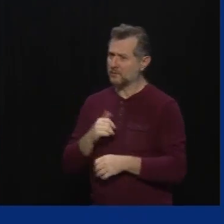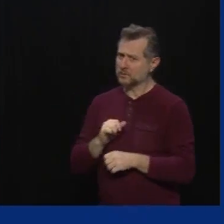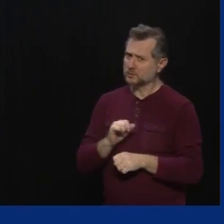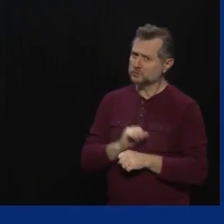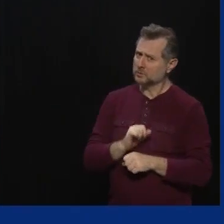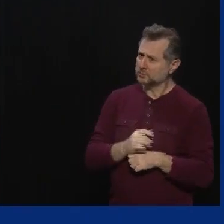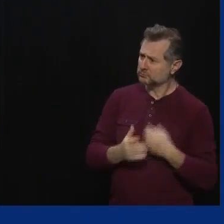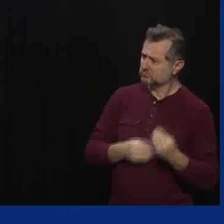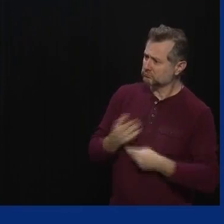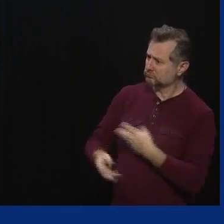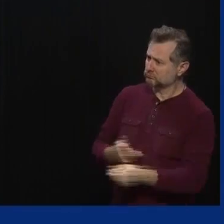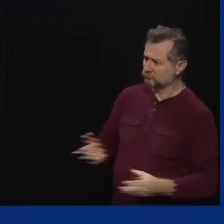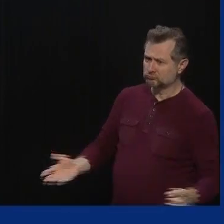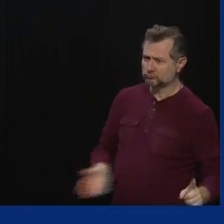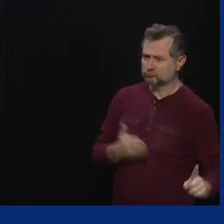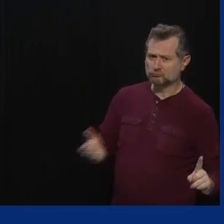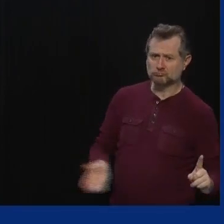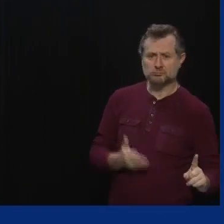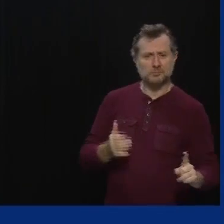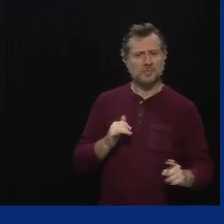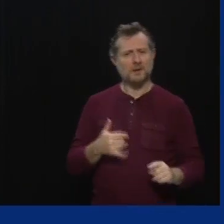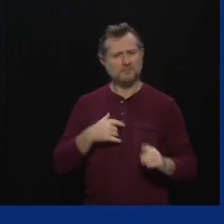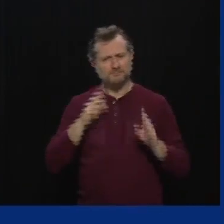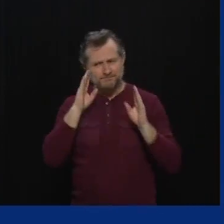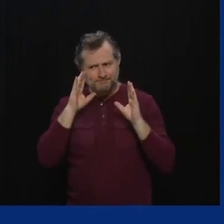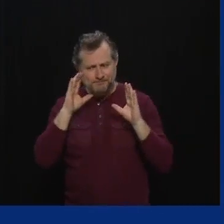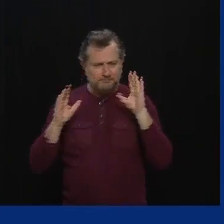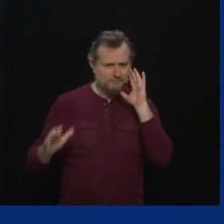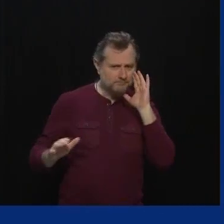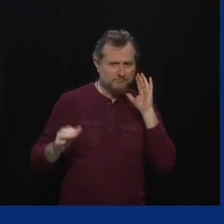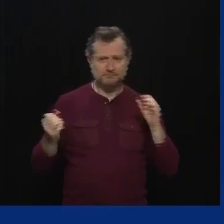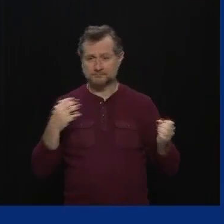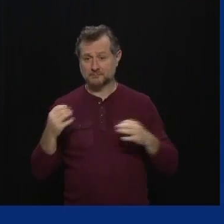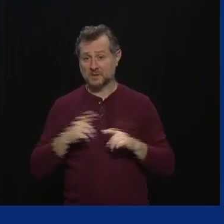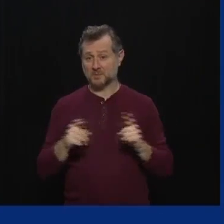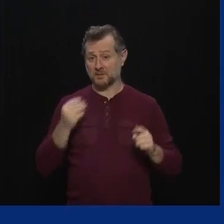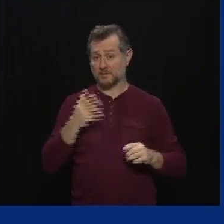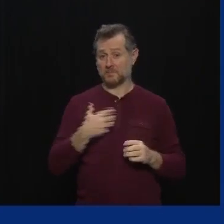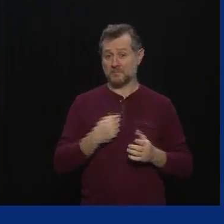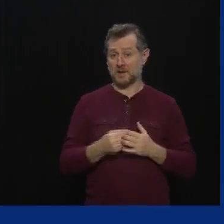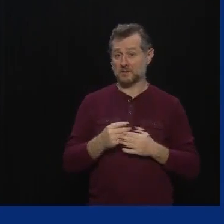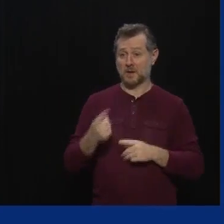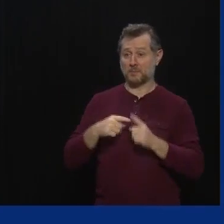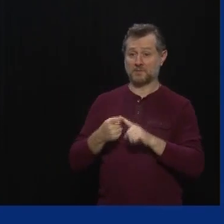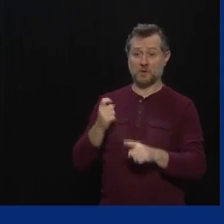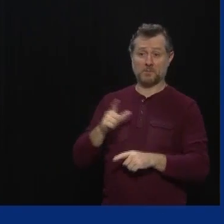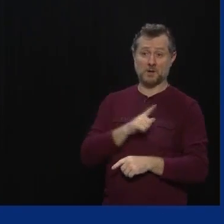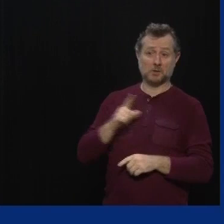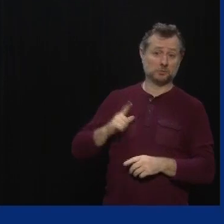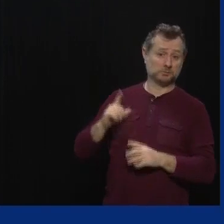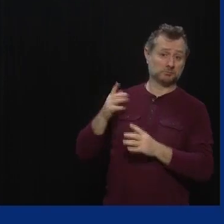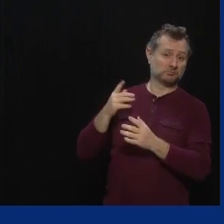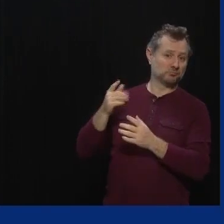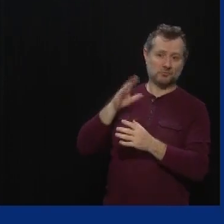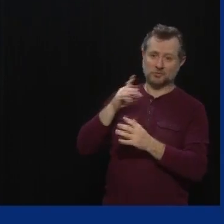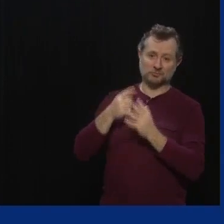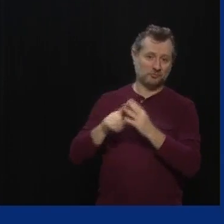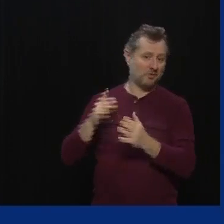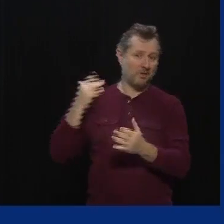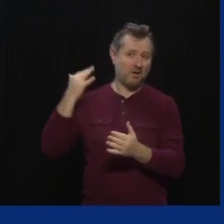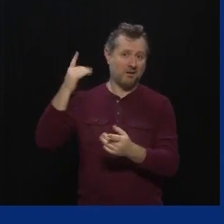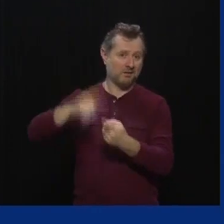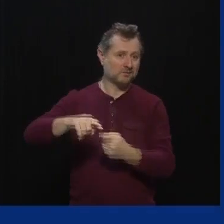on, but the money would have to come with the legislature, and that doesn't start till January anyhow. So we are trying to work it out through